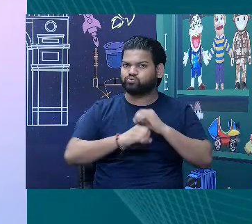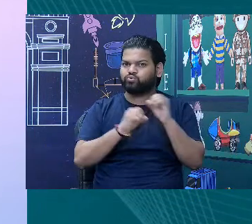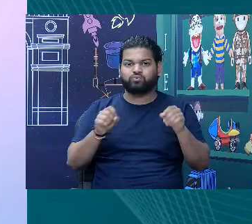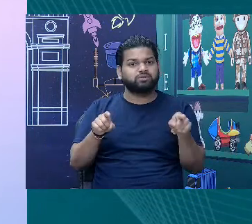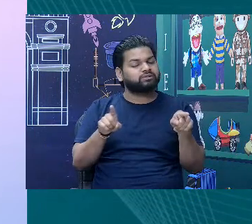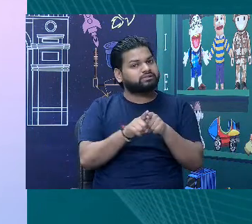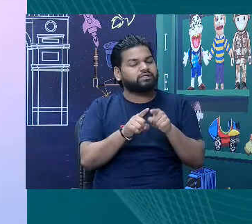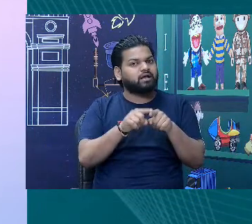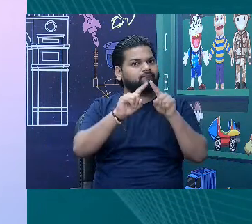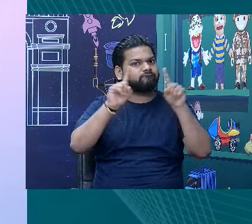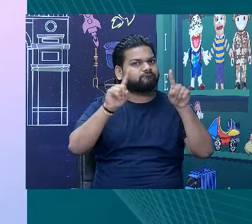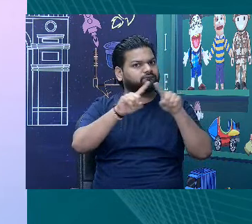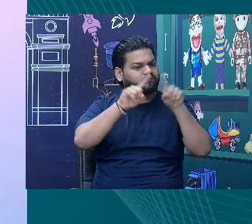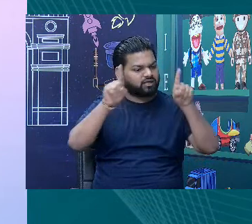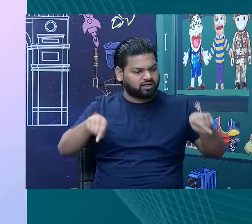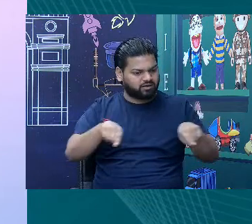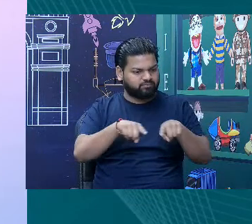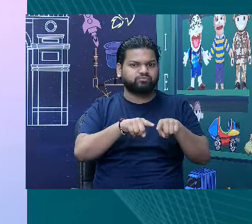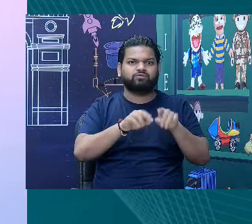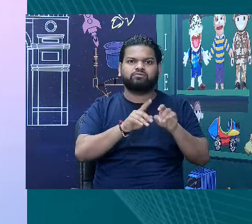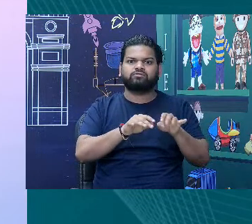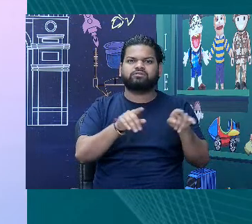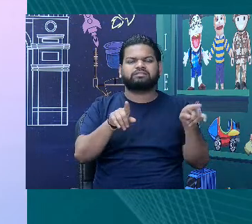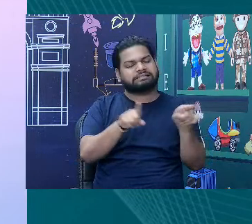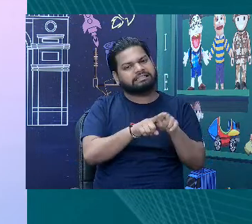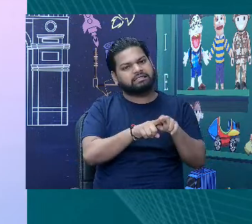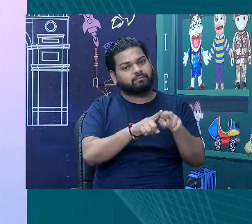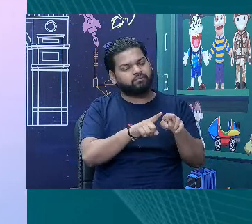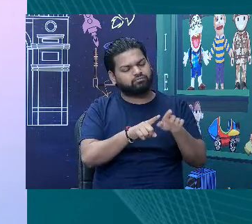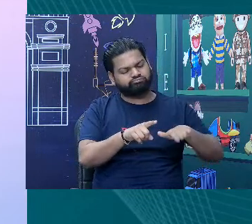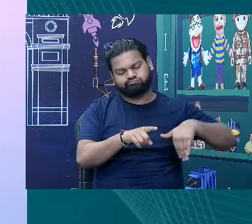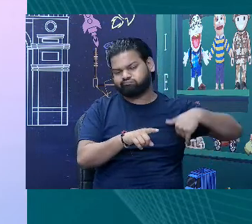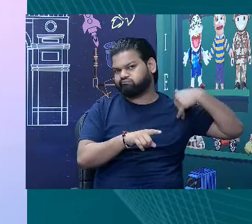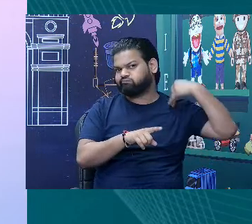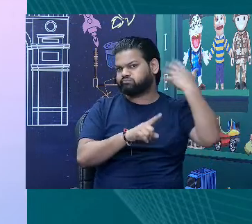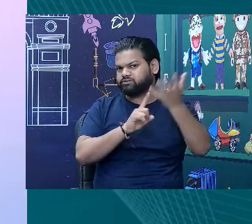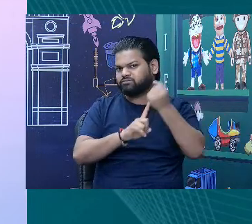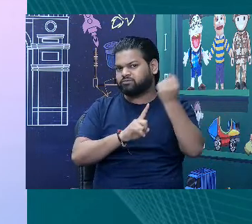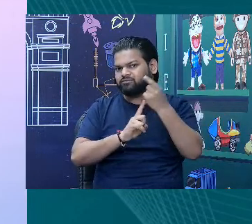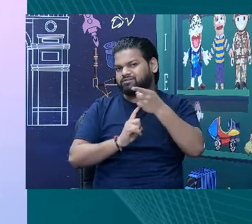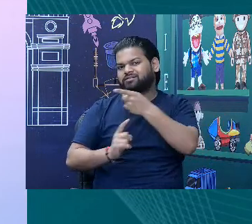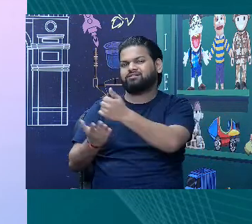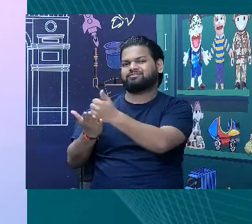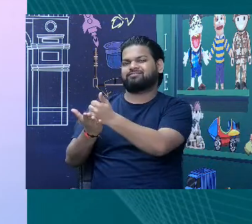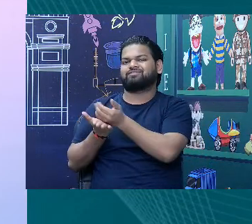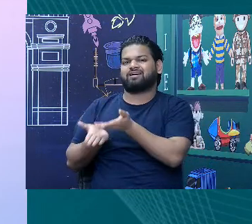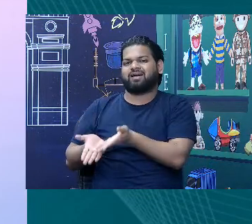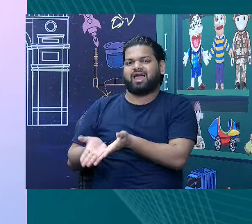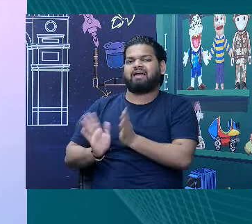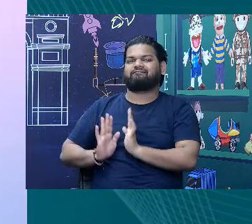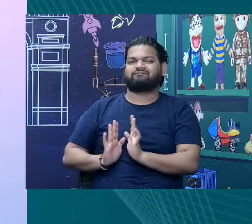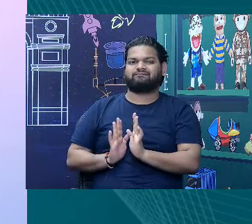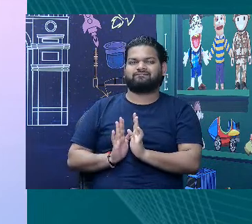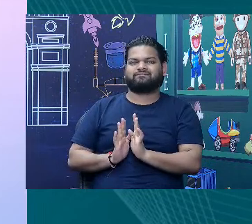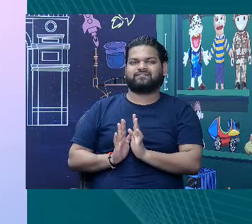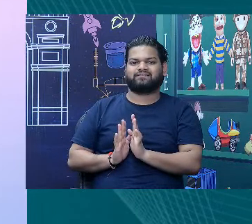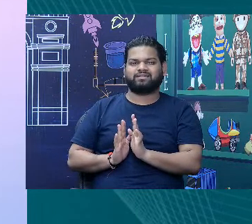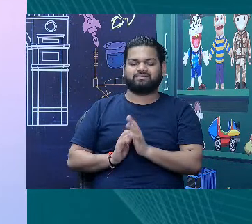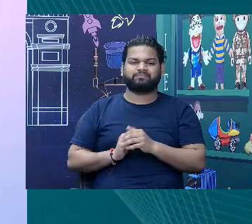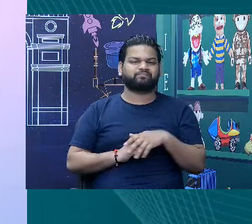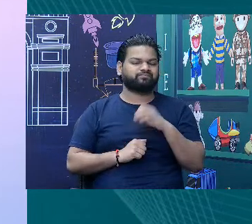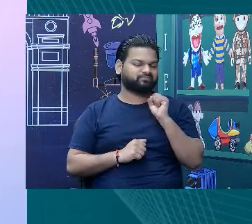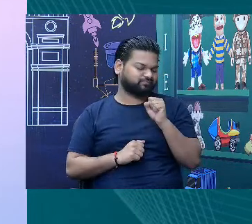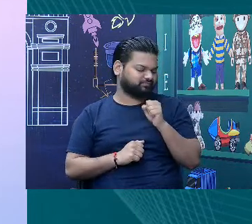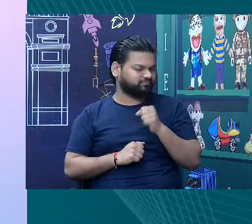that helped him achieve everything that he was able to. It was a customized solution for all his needs, we can say. True.